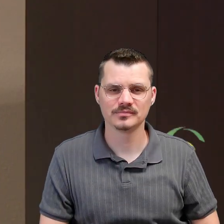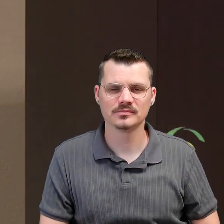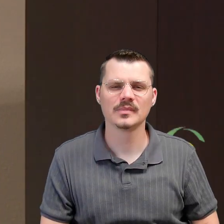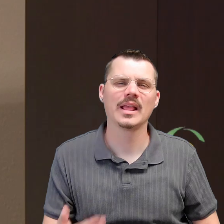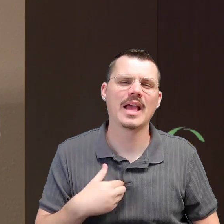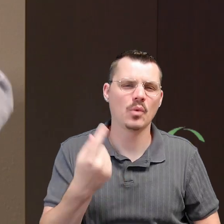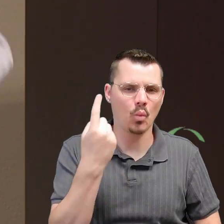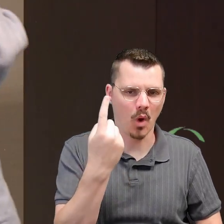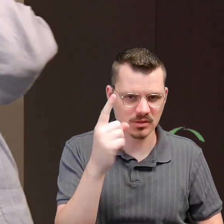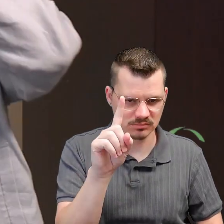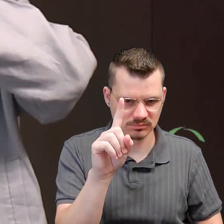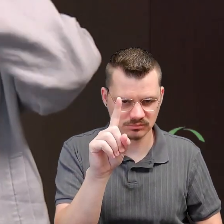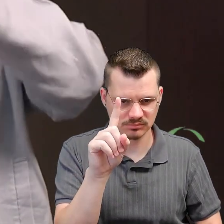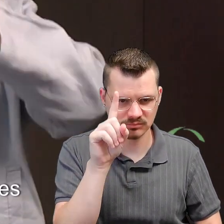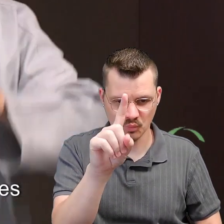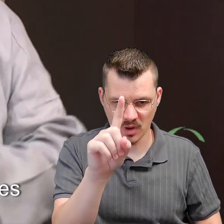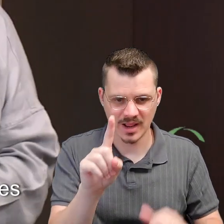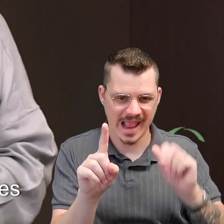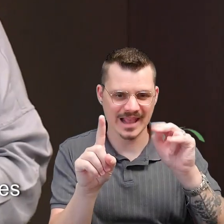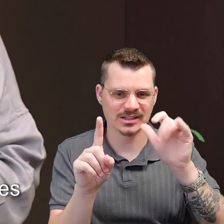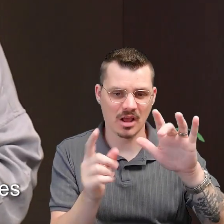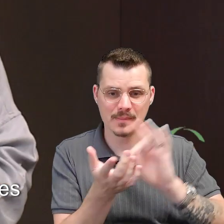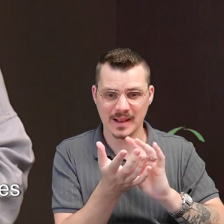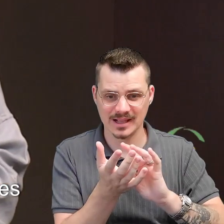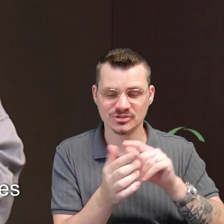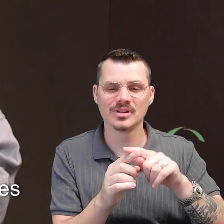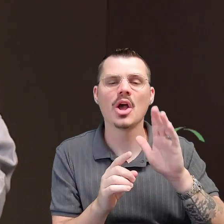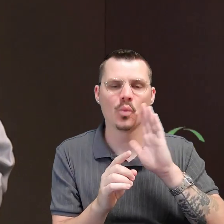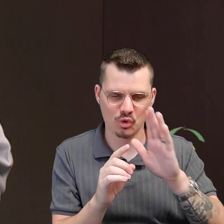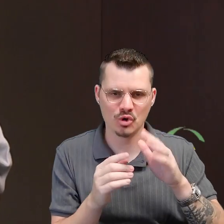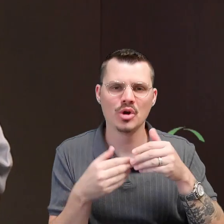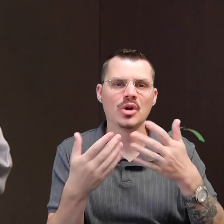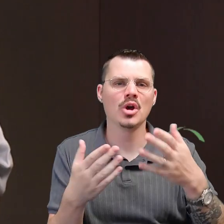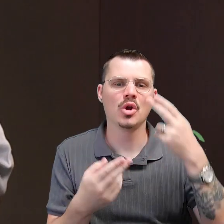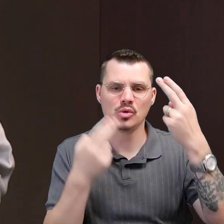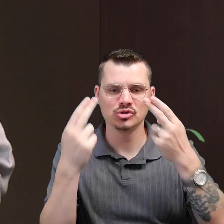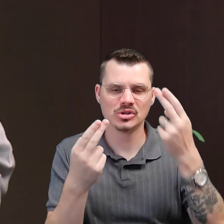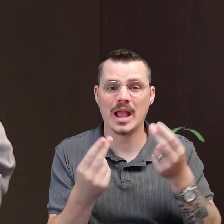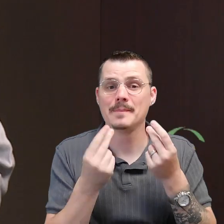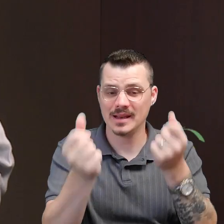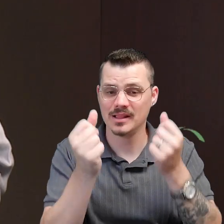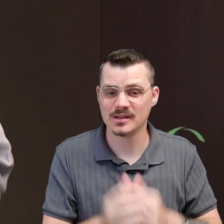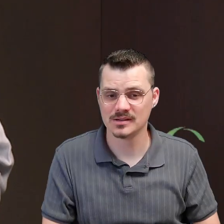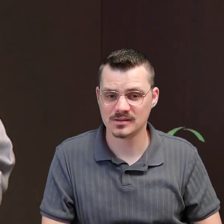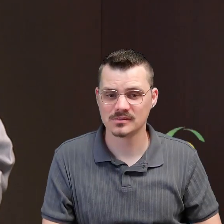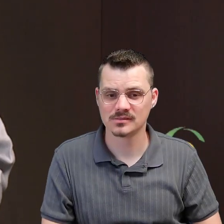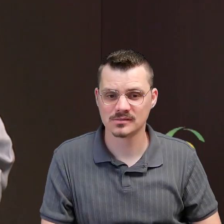There is one antipsychotic medication that relieves hallucinations immediately.